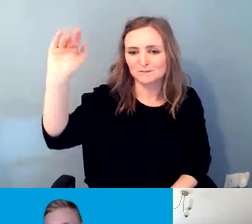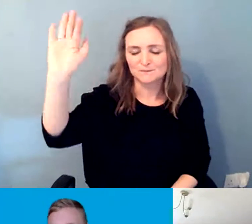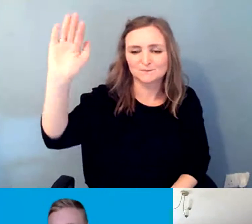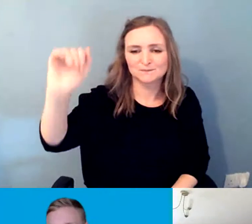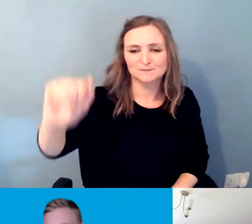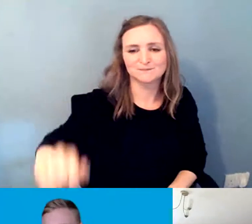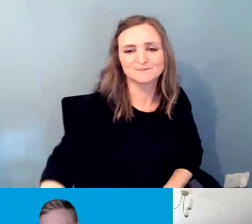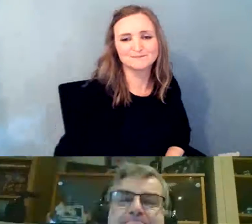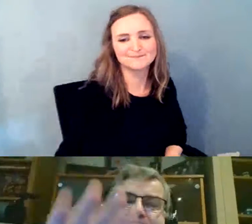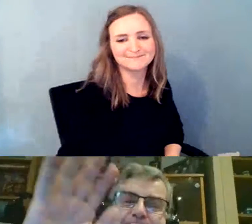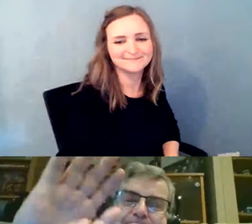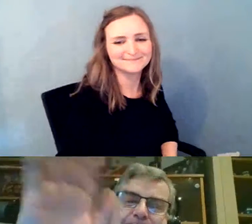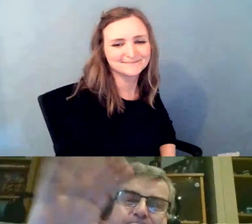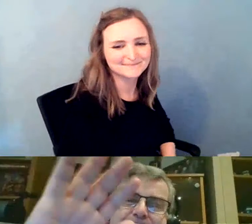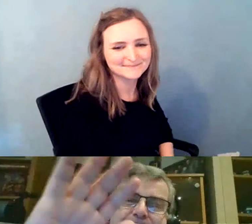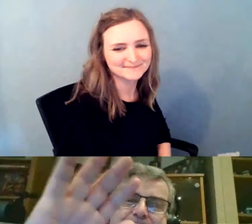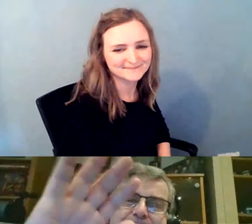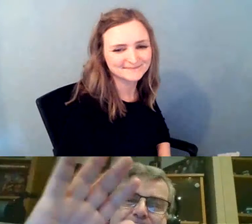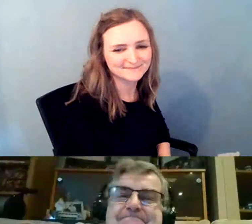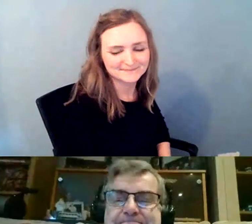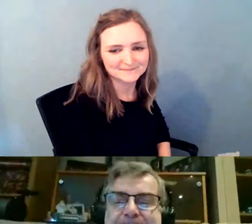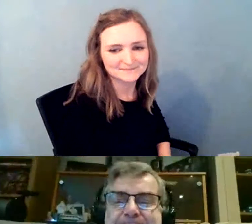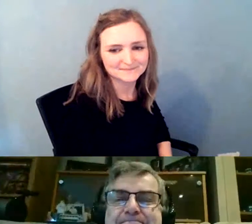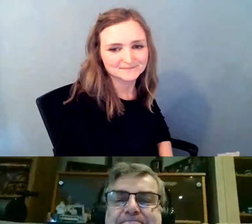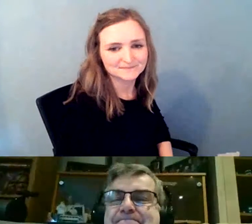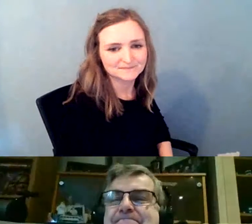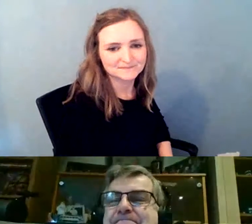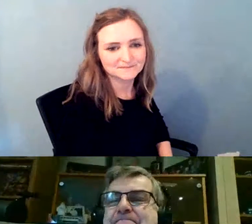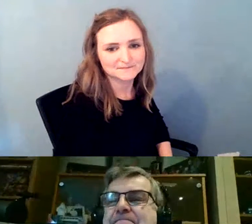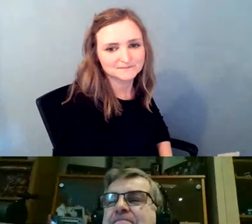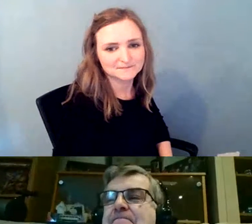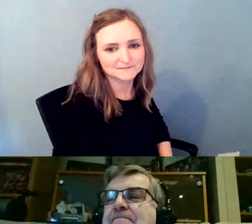Thank you. Thank you. Lee. Thank you, everybody.